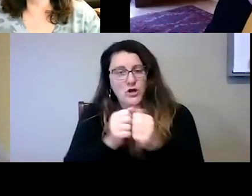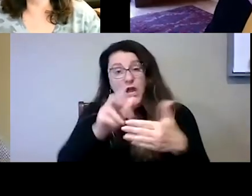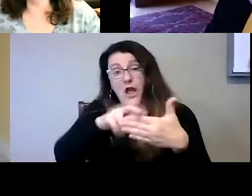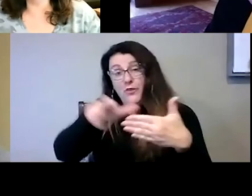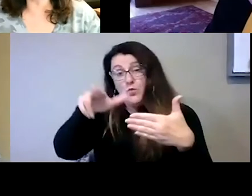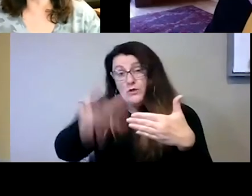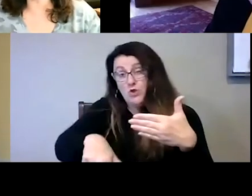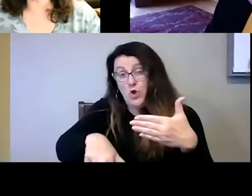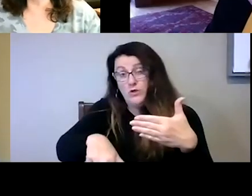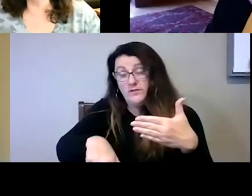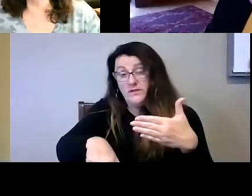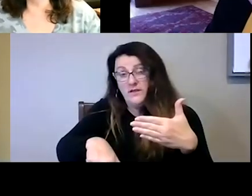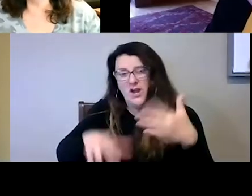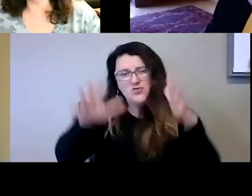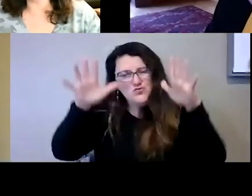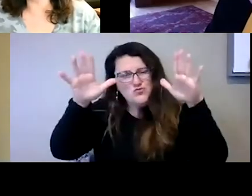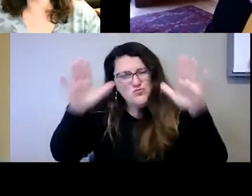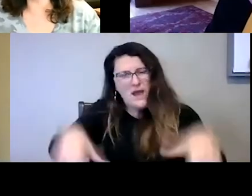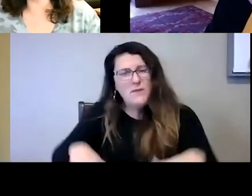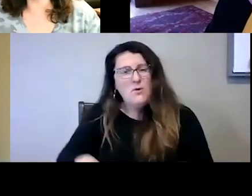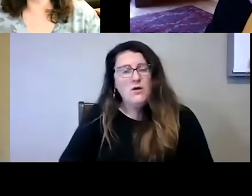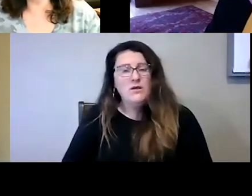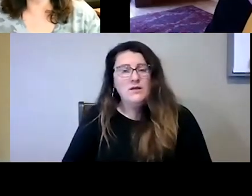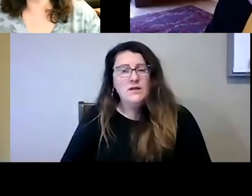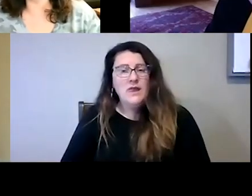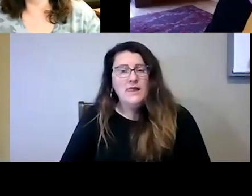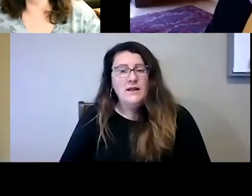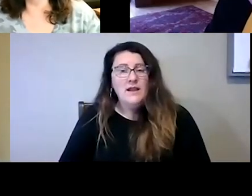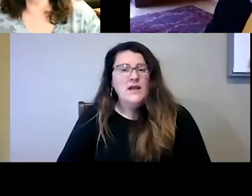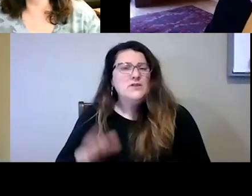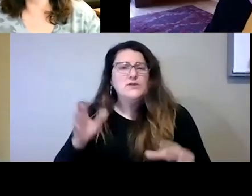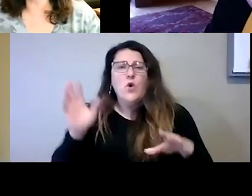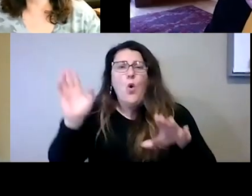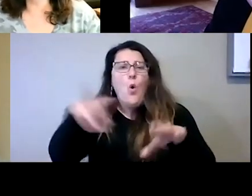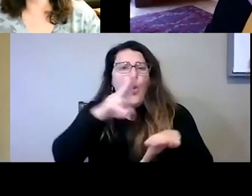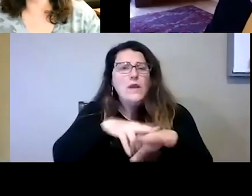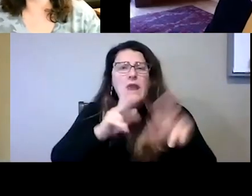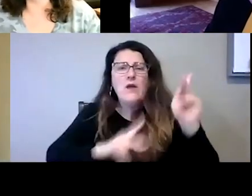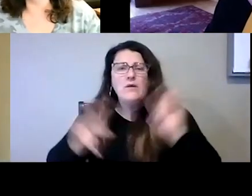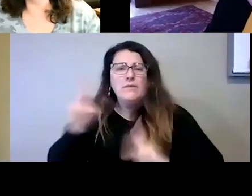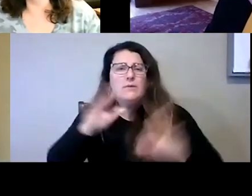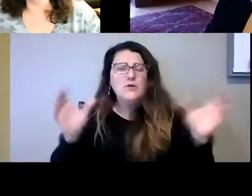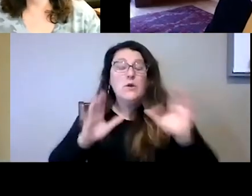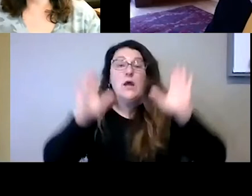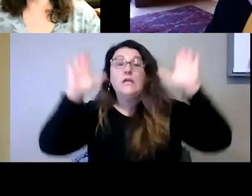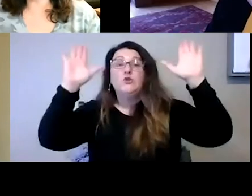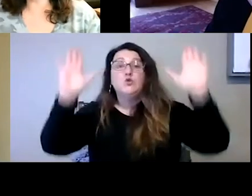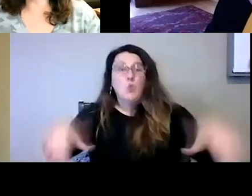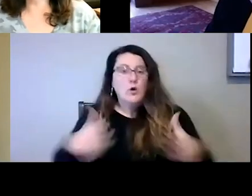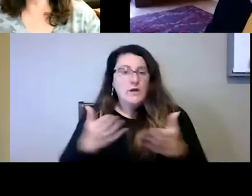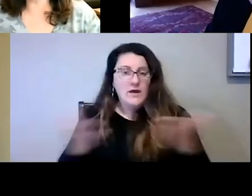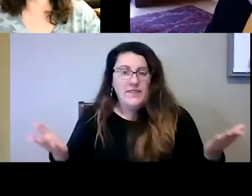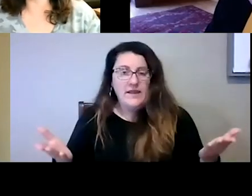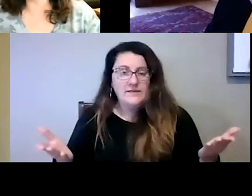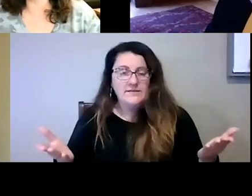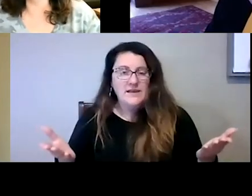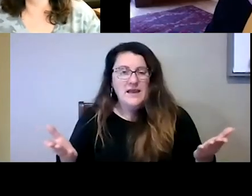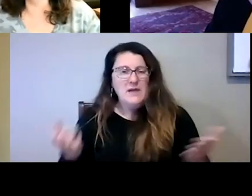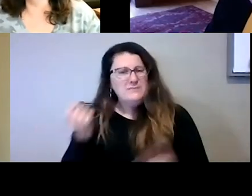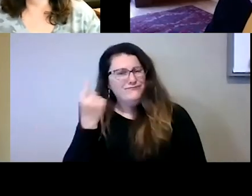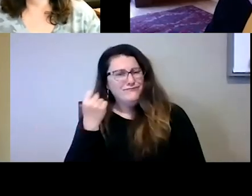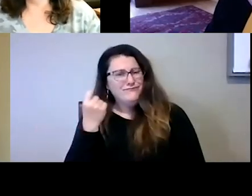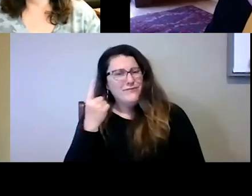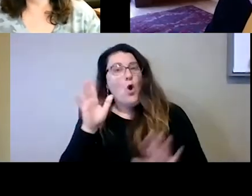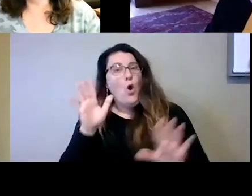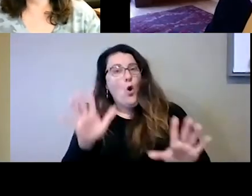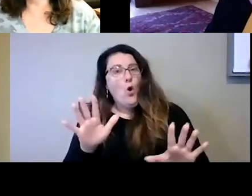to yield are going to be incredible. And it's those ordinary people doing extraordinary things. But there's this sense of